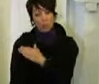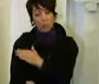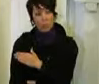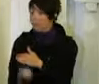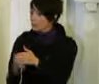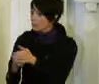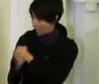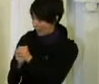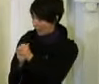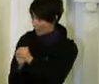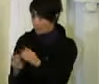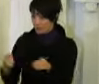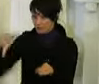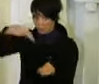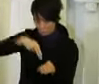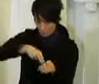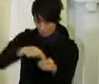Pray with me this morning.